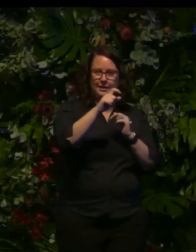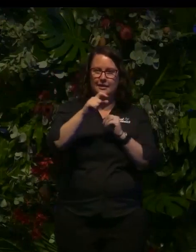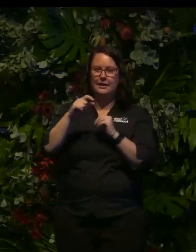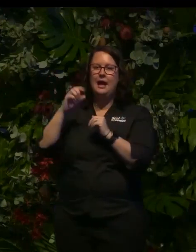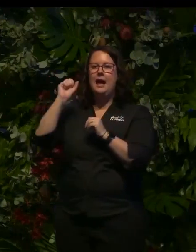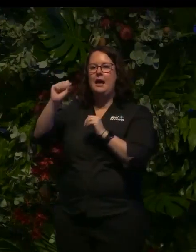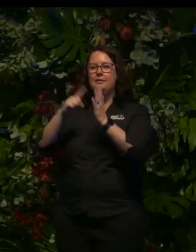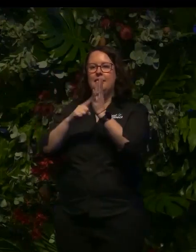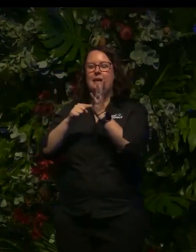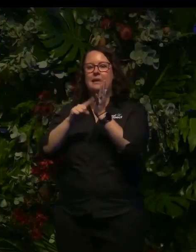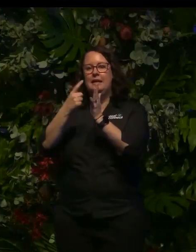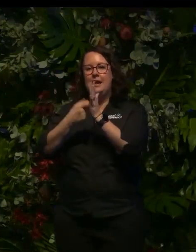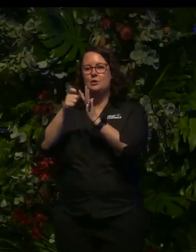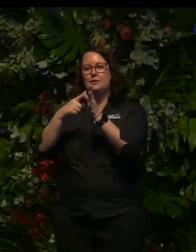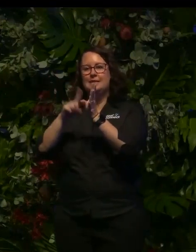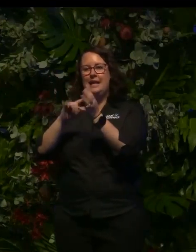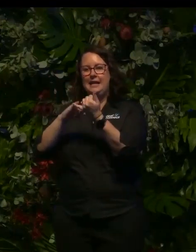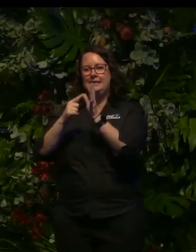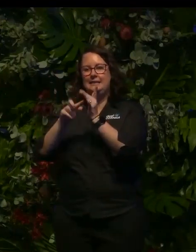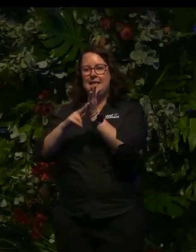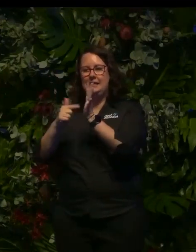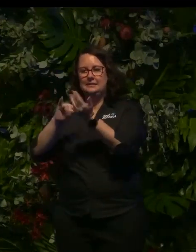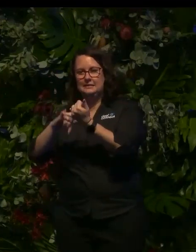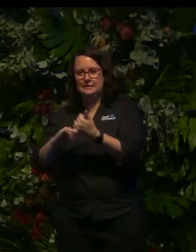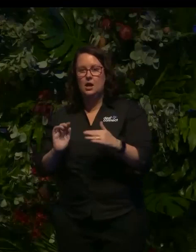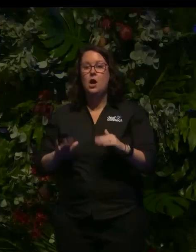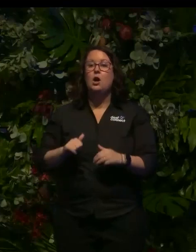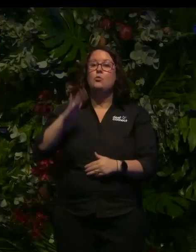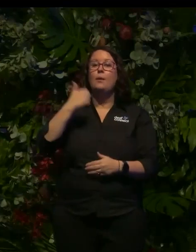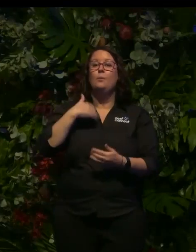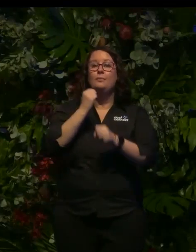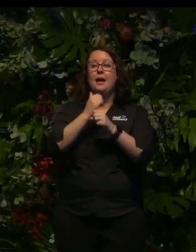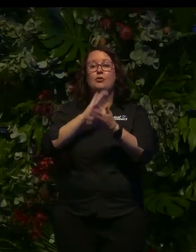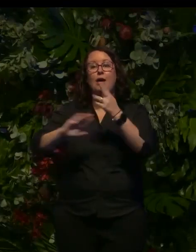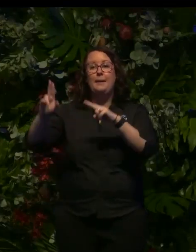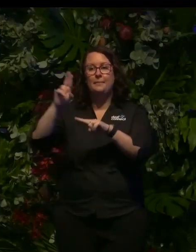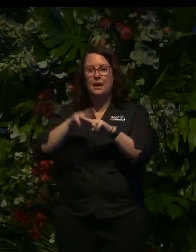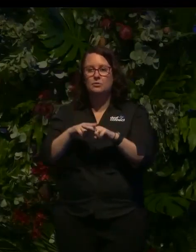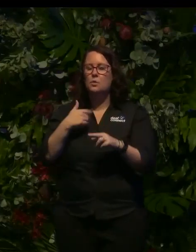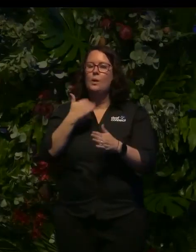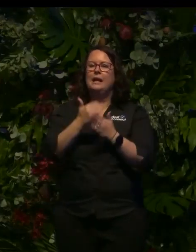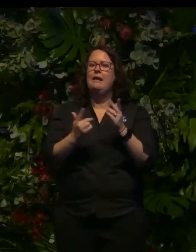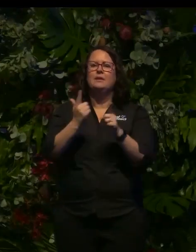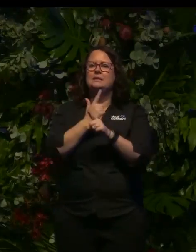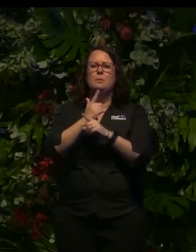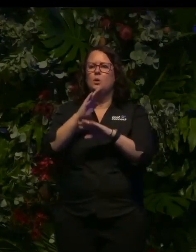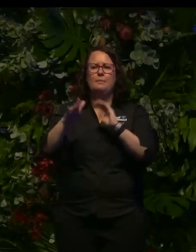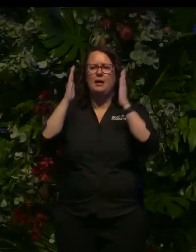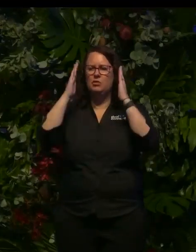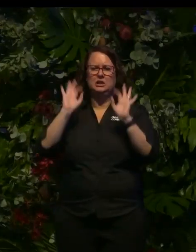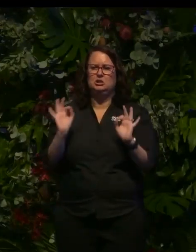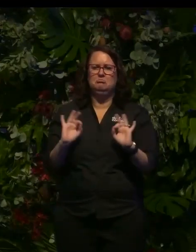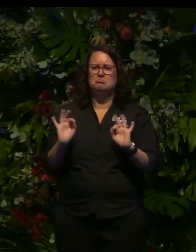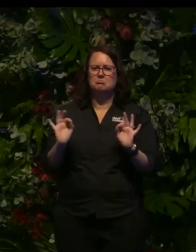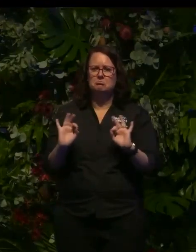Latter-day Saints. But growing up with my grandparents, we never spoke about religion at all.